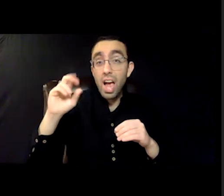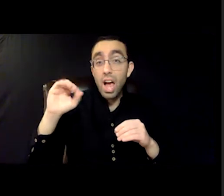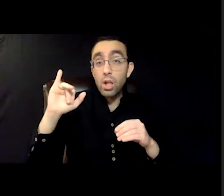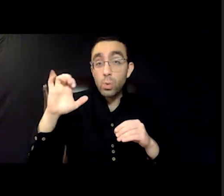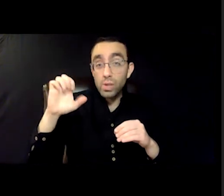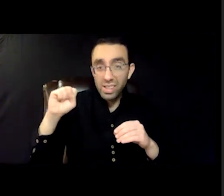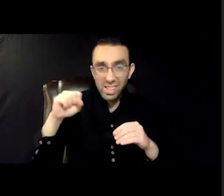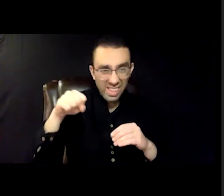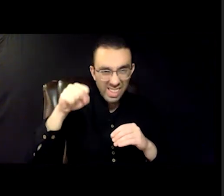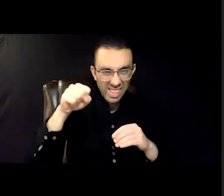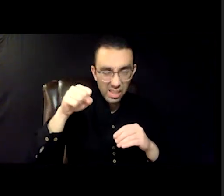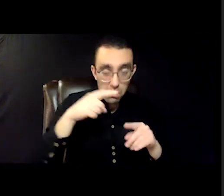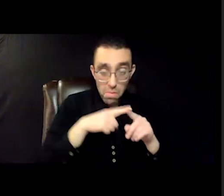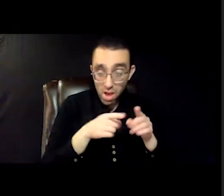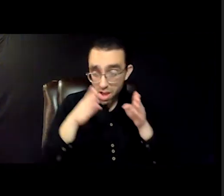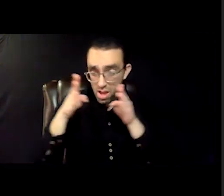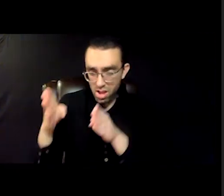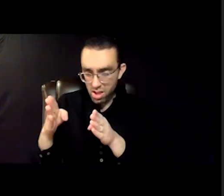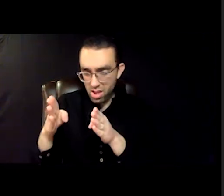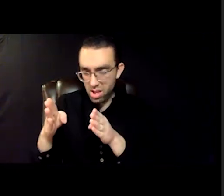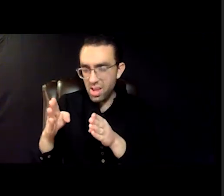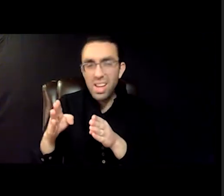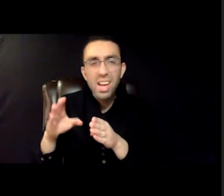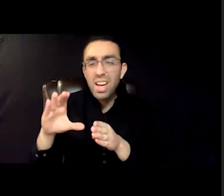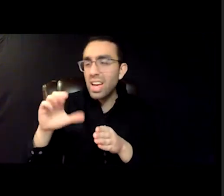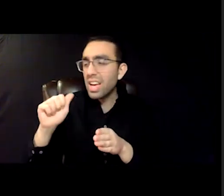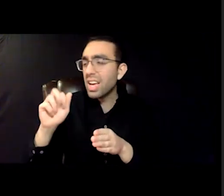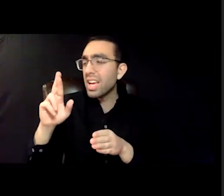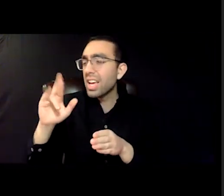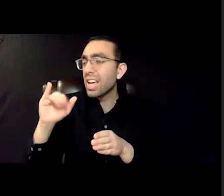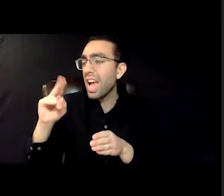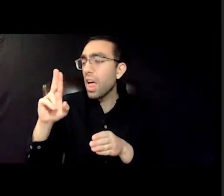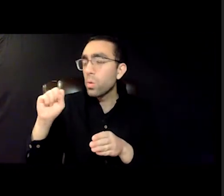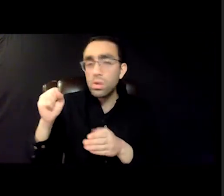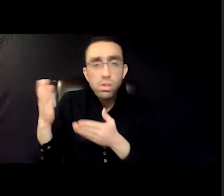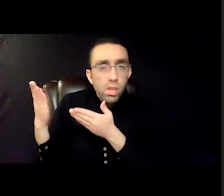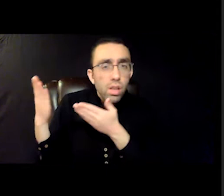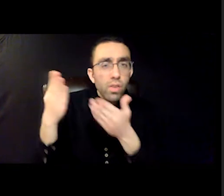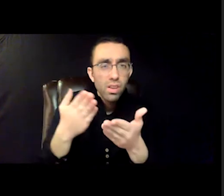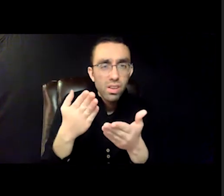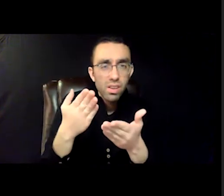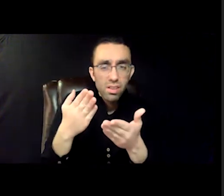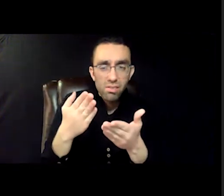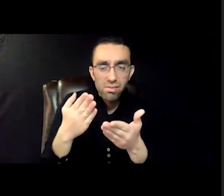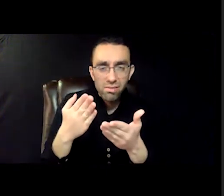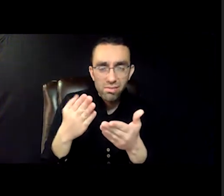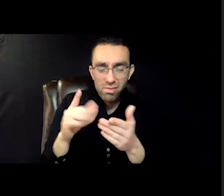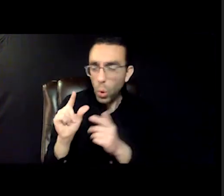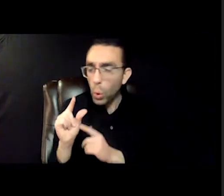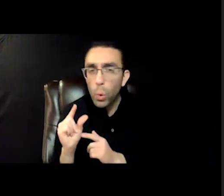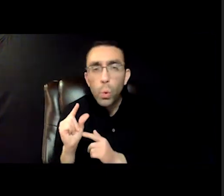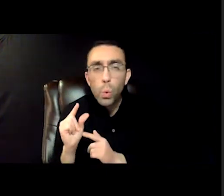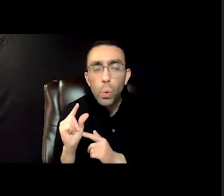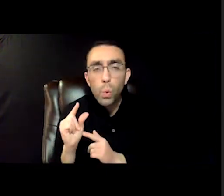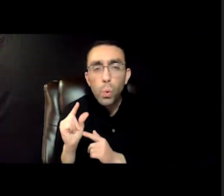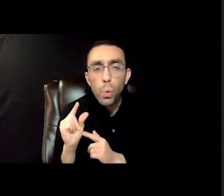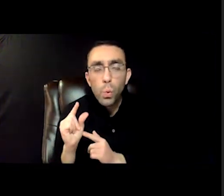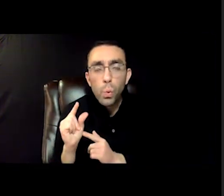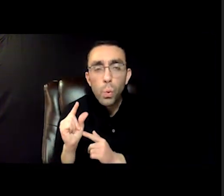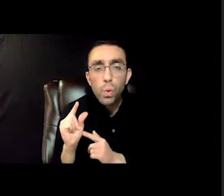to the right side of it and you see calories delivered, look how little of those calories produced they're actually delivering. The system is